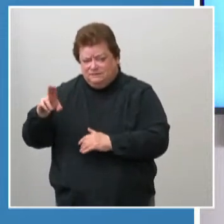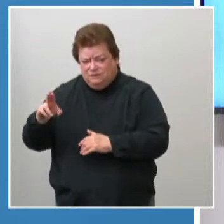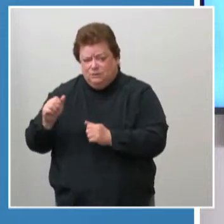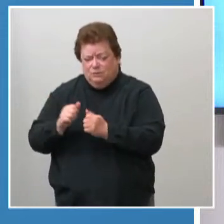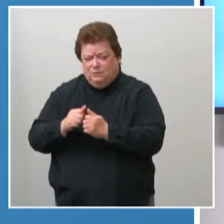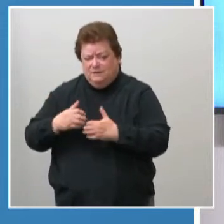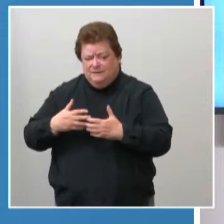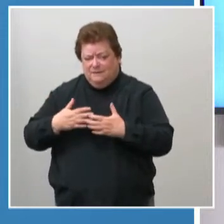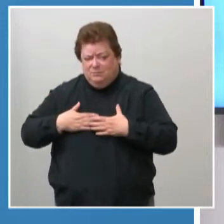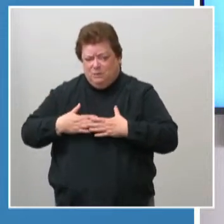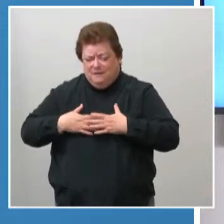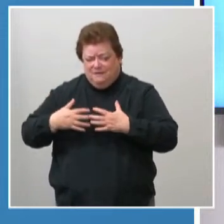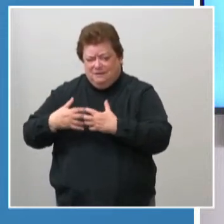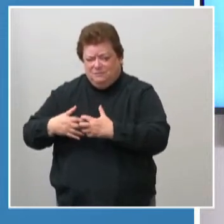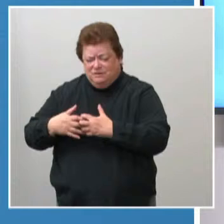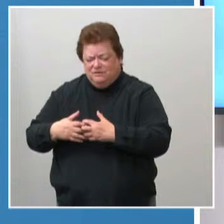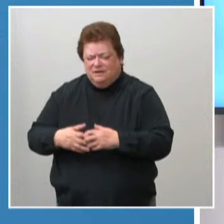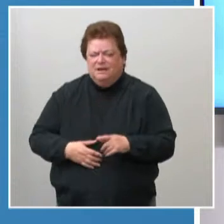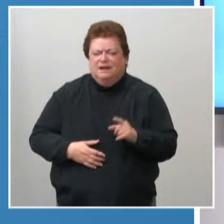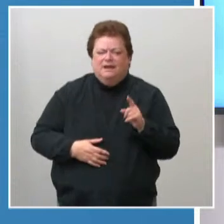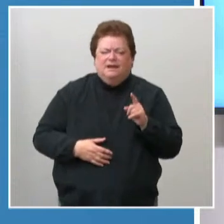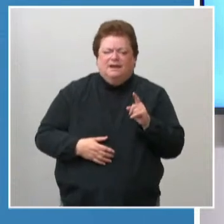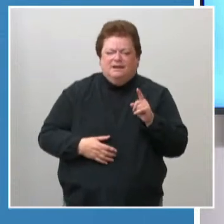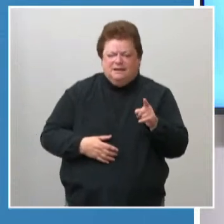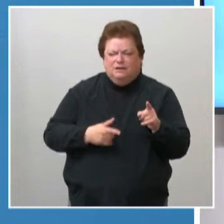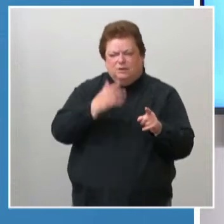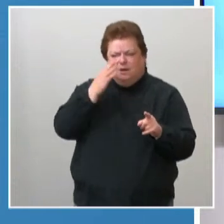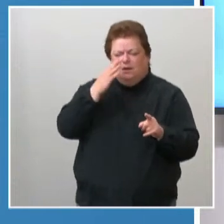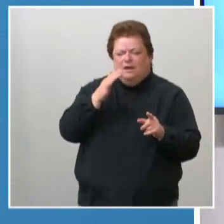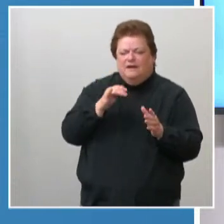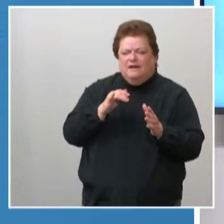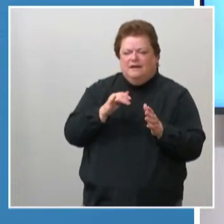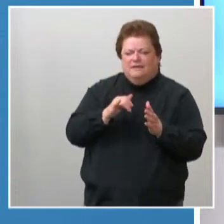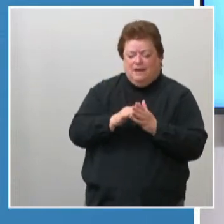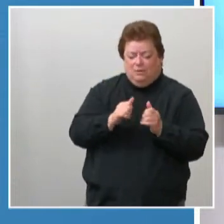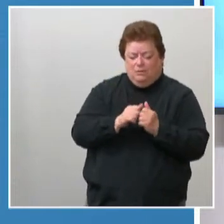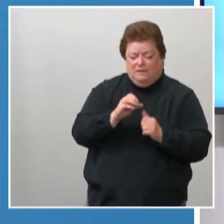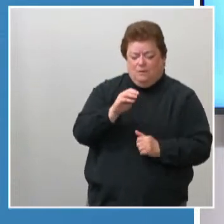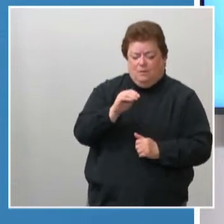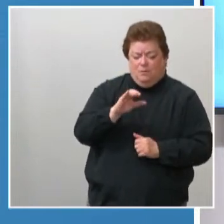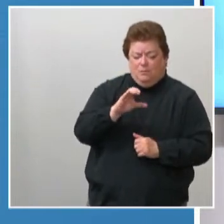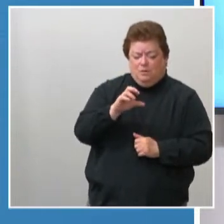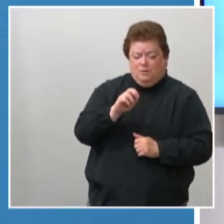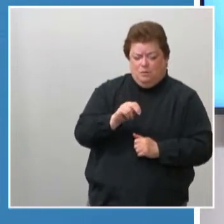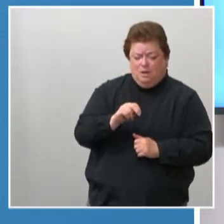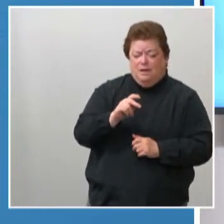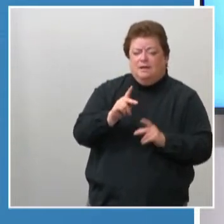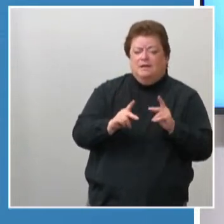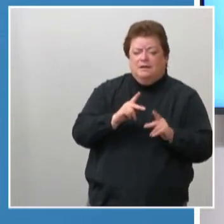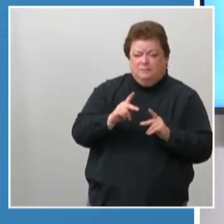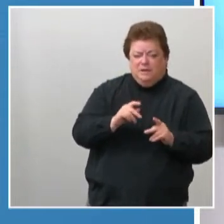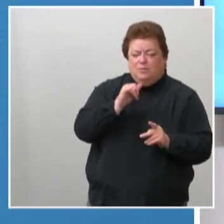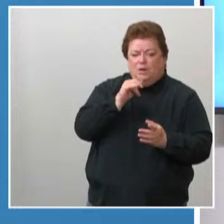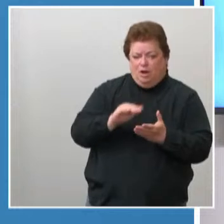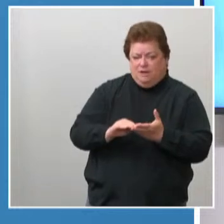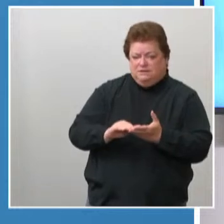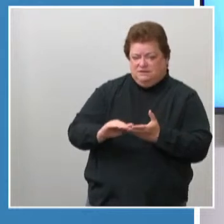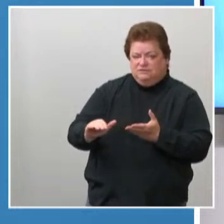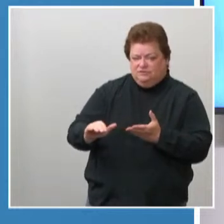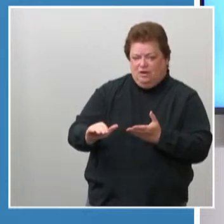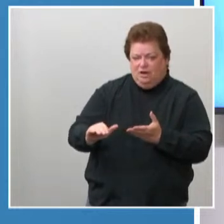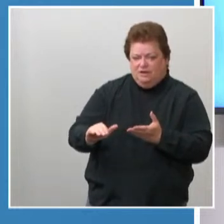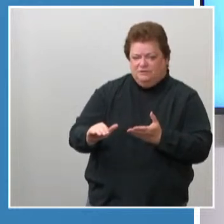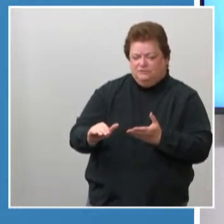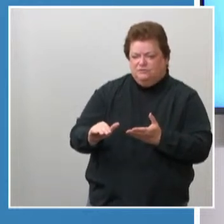Matt, it's very variable, but we are seeing that with the Omicron, people are being discharged